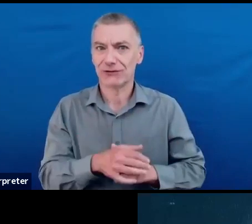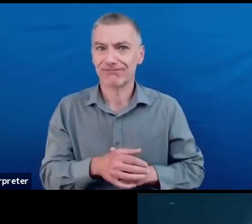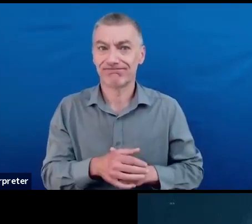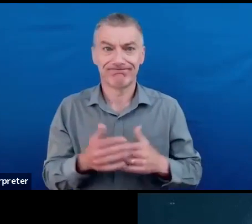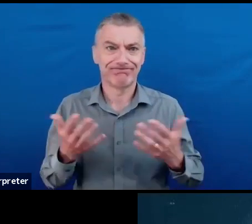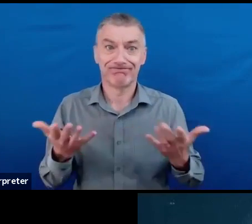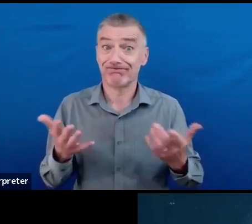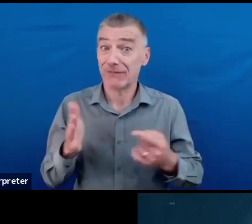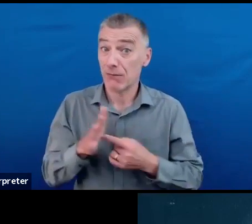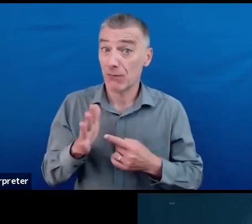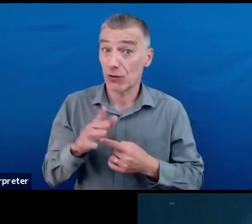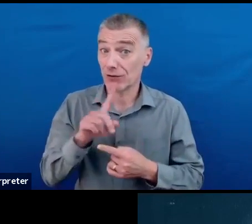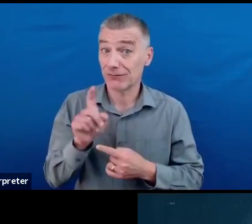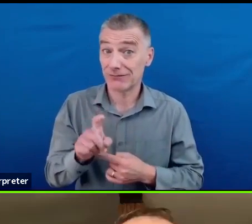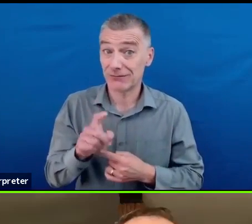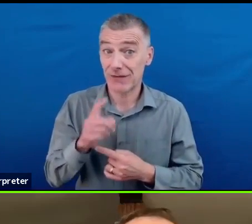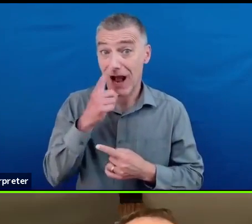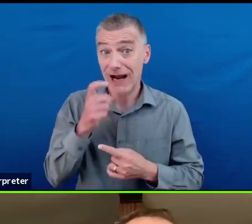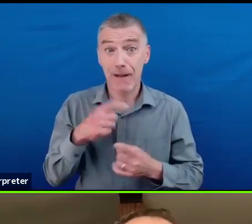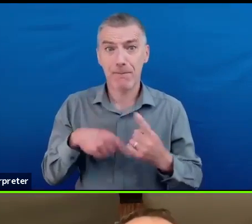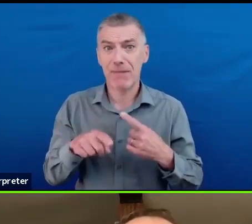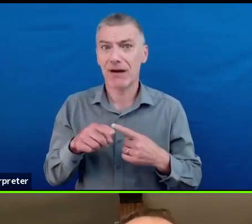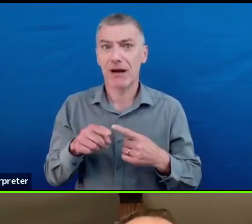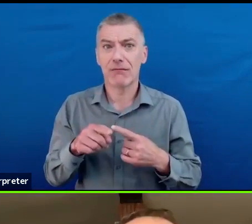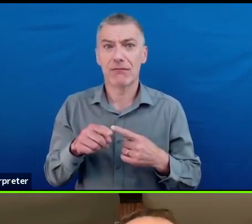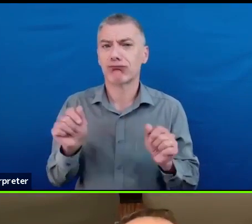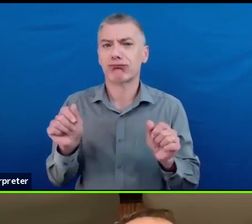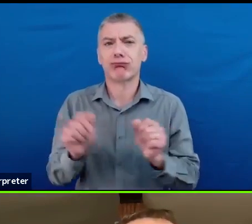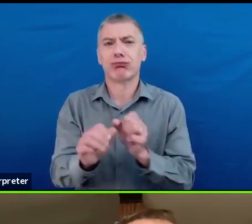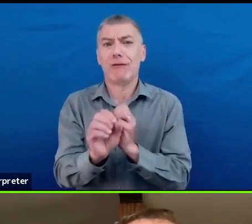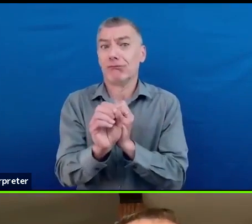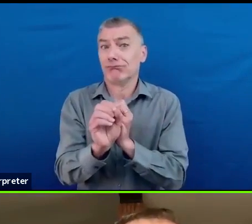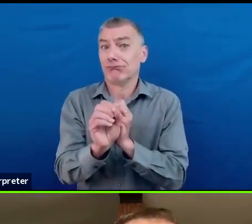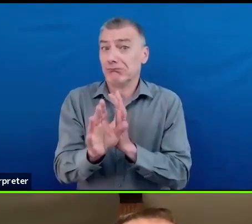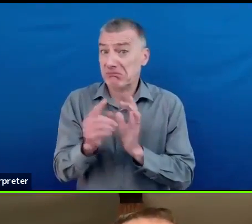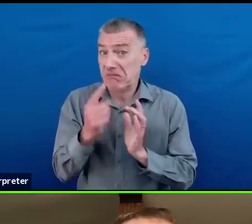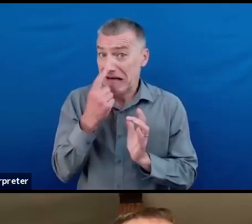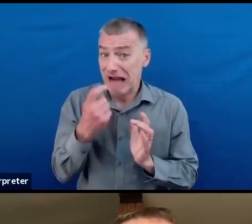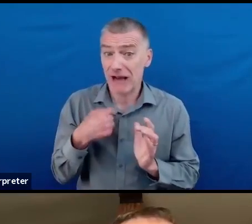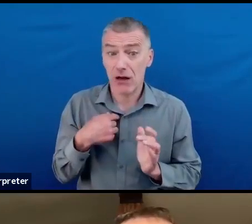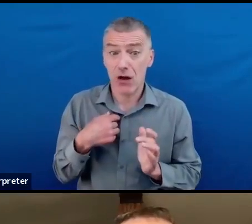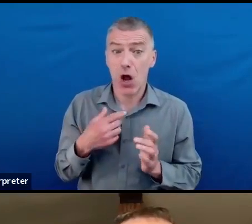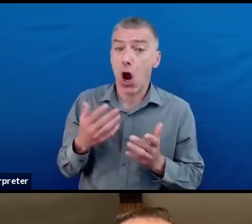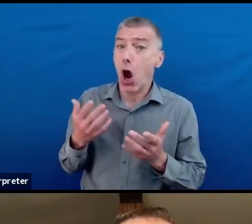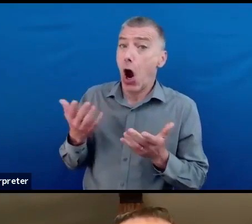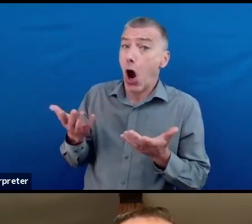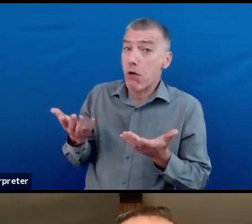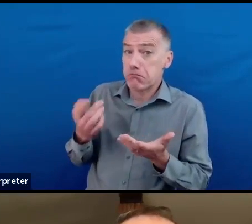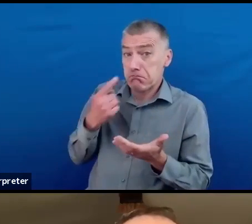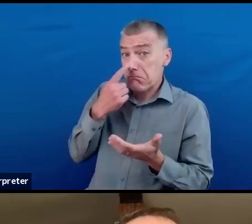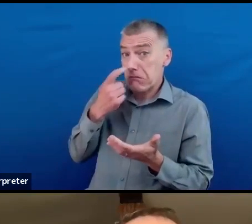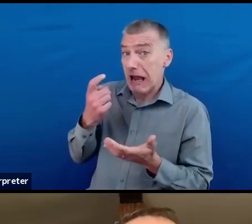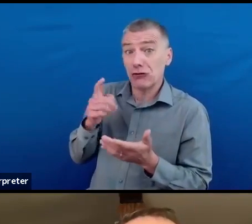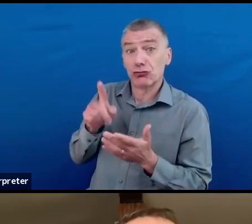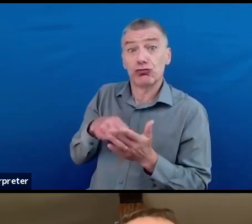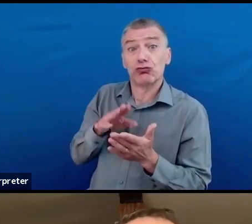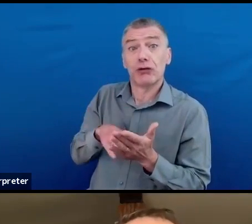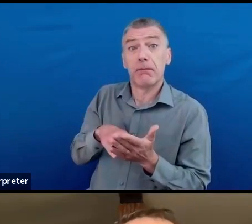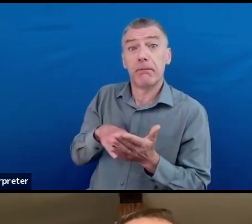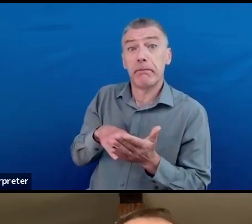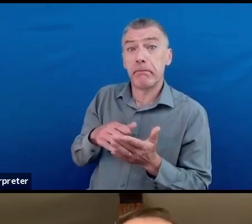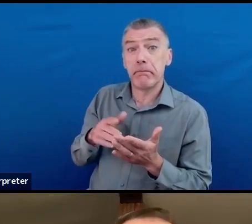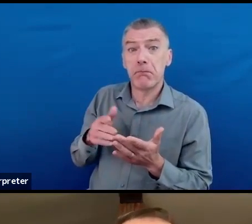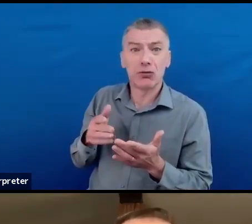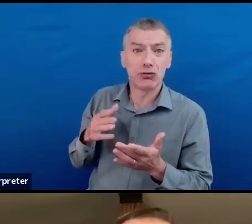how important that is. I can try to be staggeringly brief. If you can, Jim, that would be great, but we also don't want